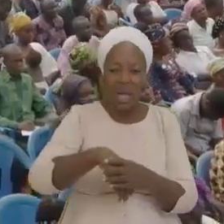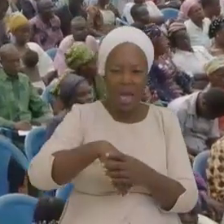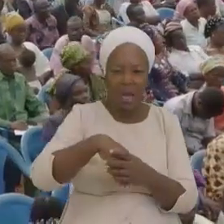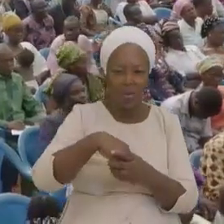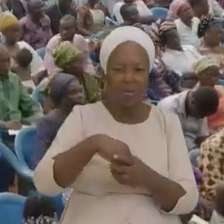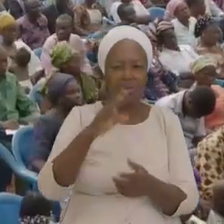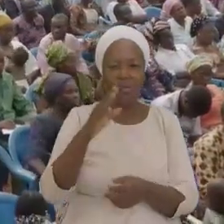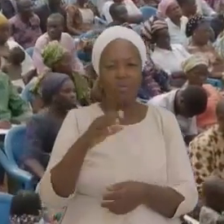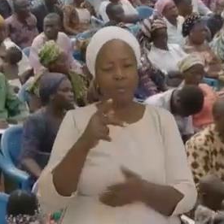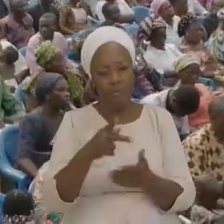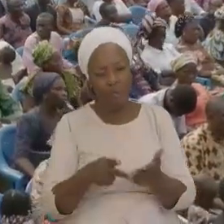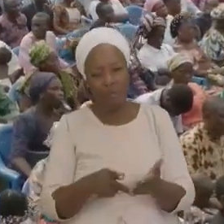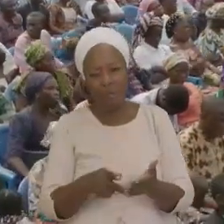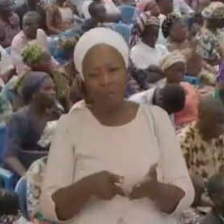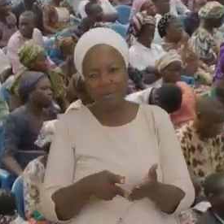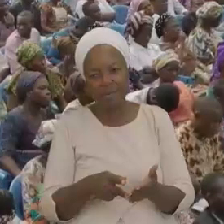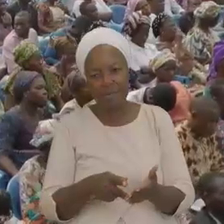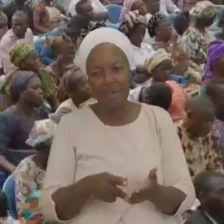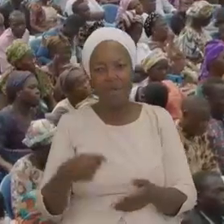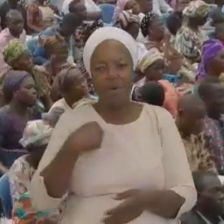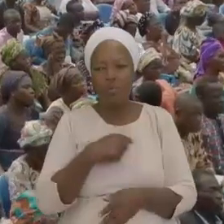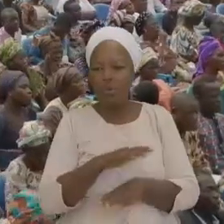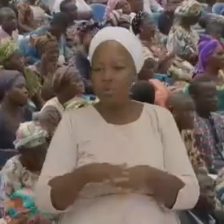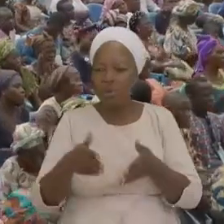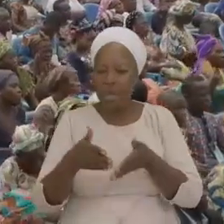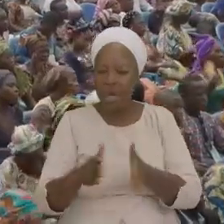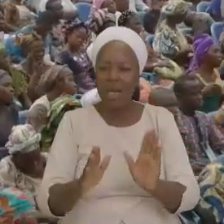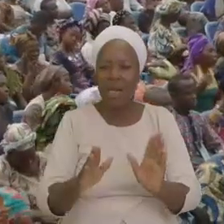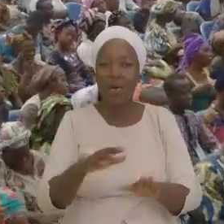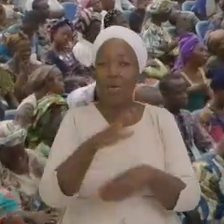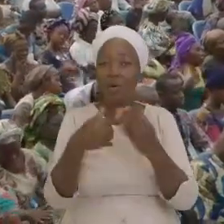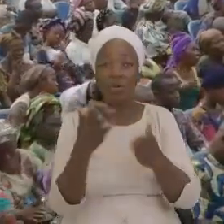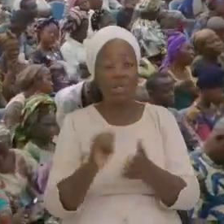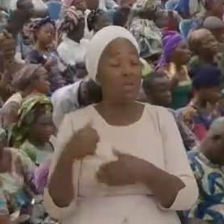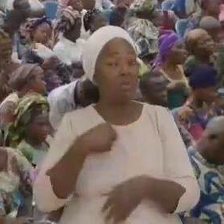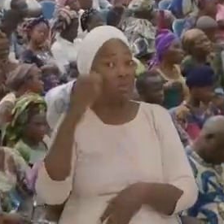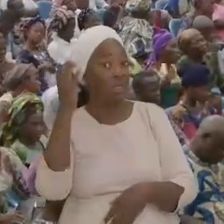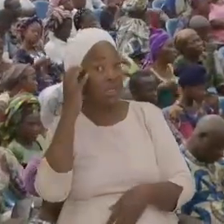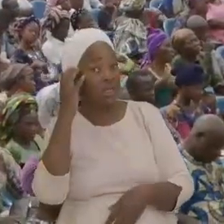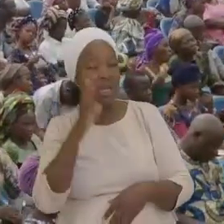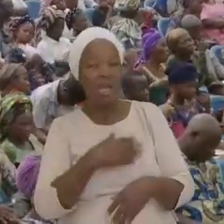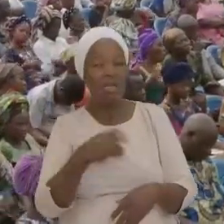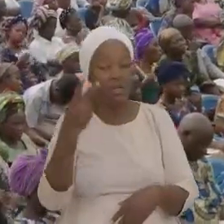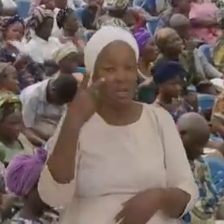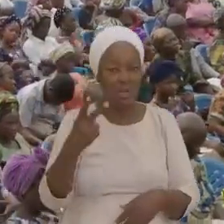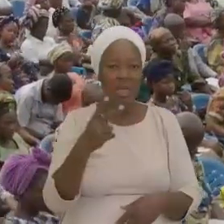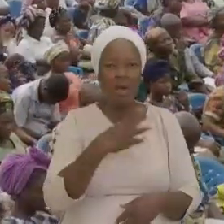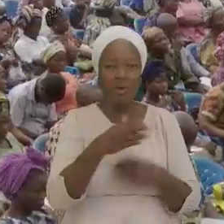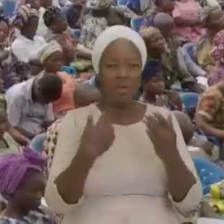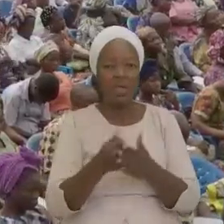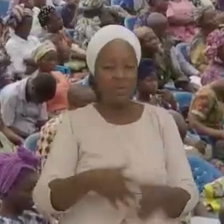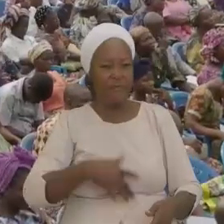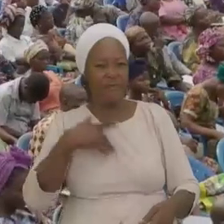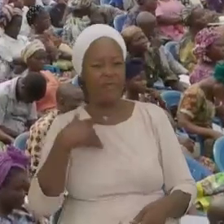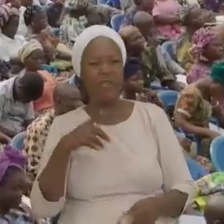part. We do not allow all those things we see, all those things we sense, all those things we hear,